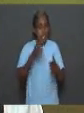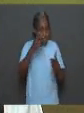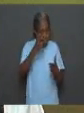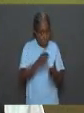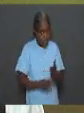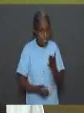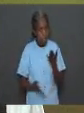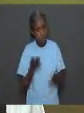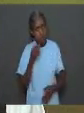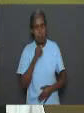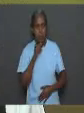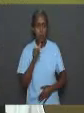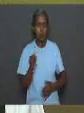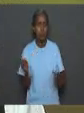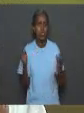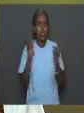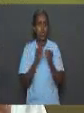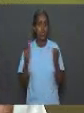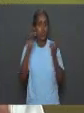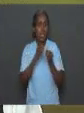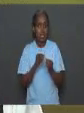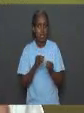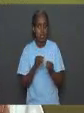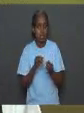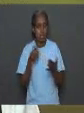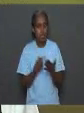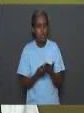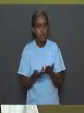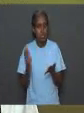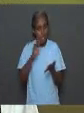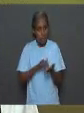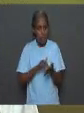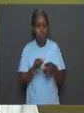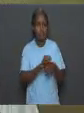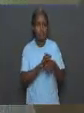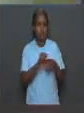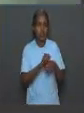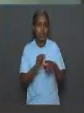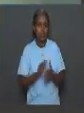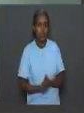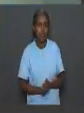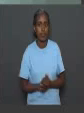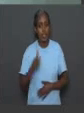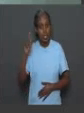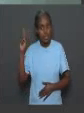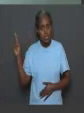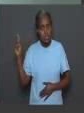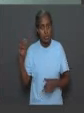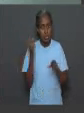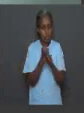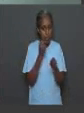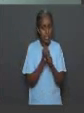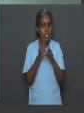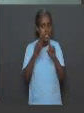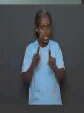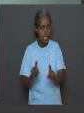may not be duplicated, though, if we repeat the activity. This is what makes the